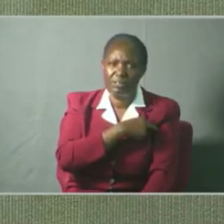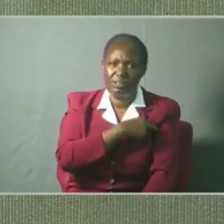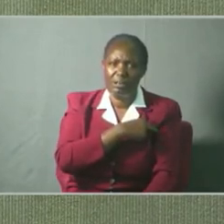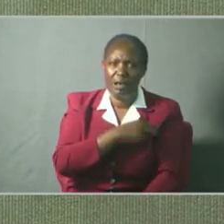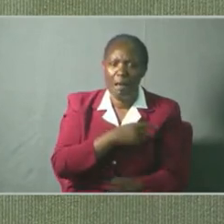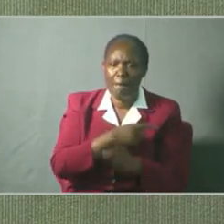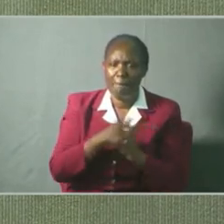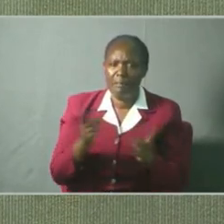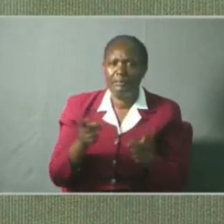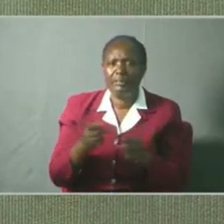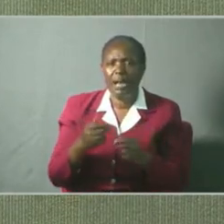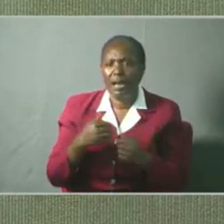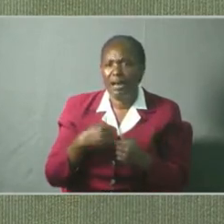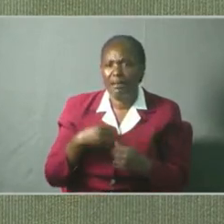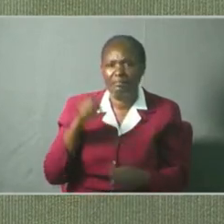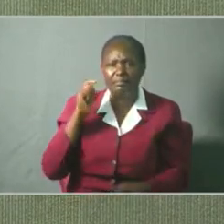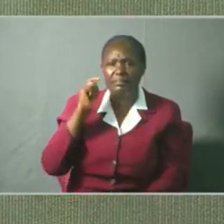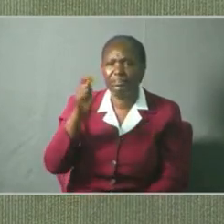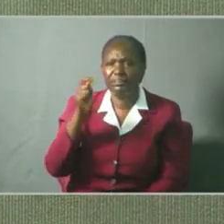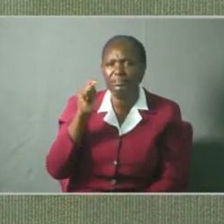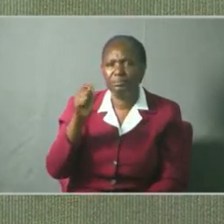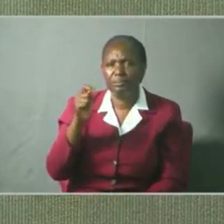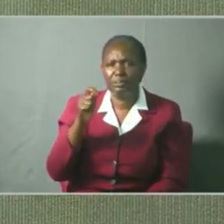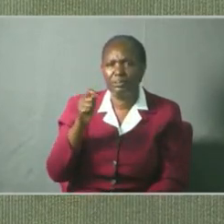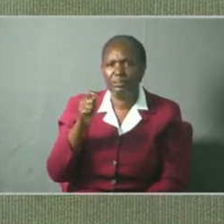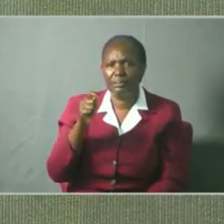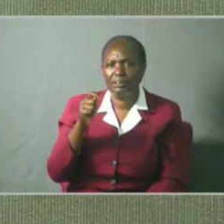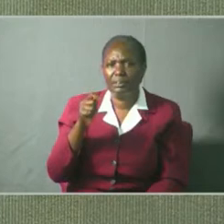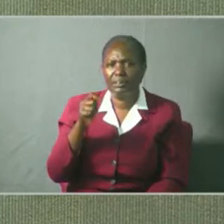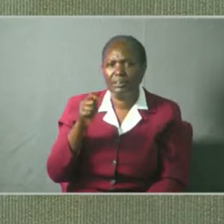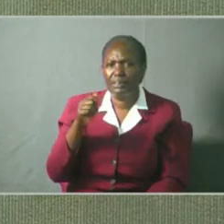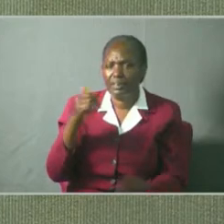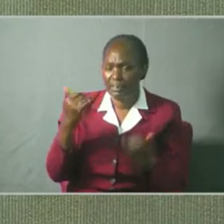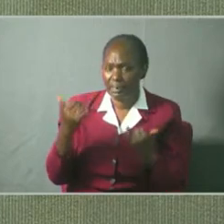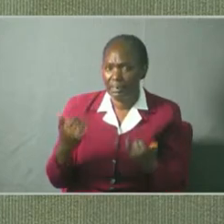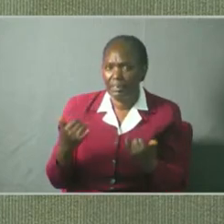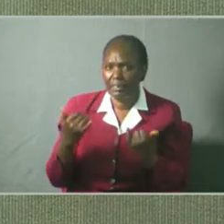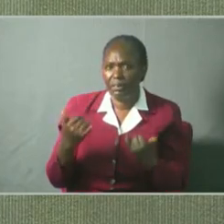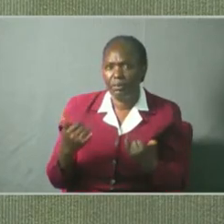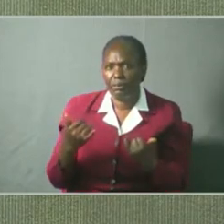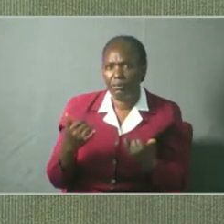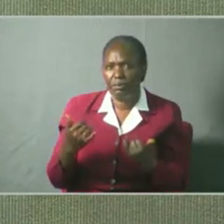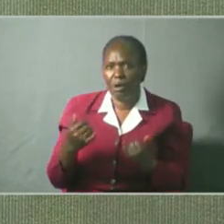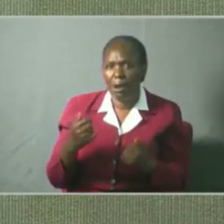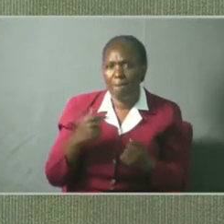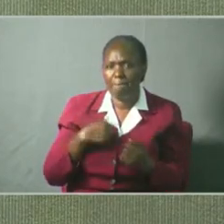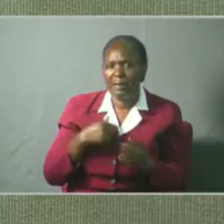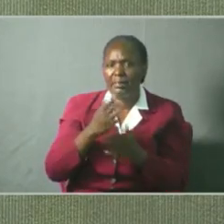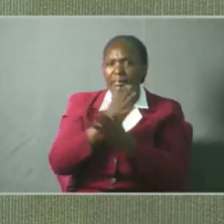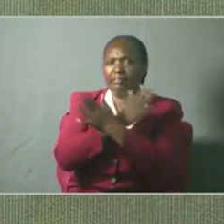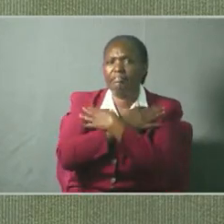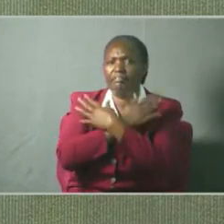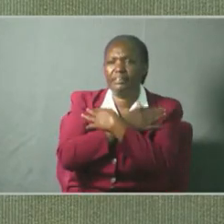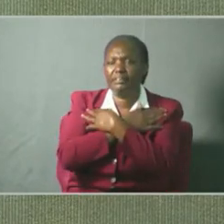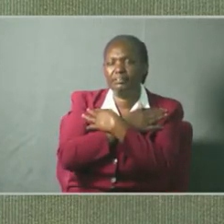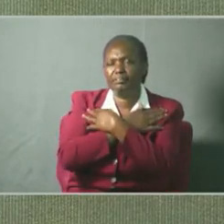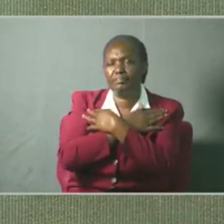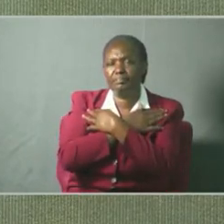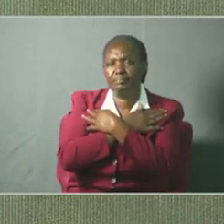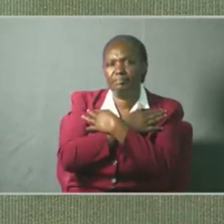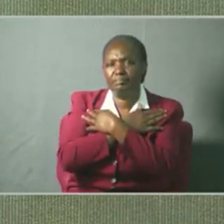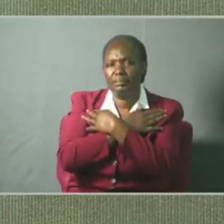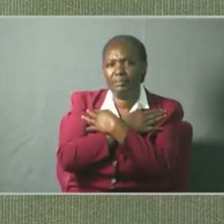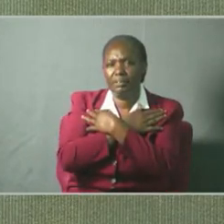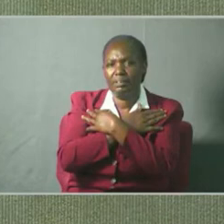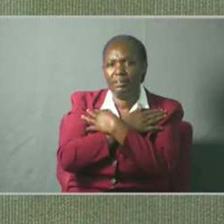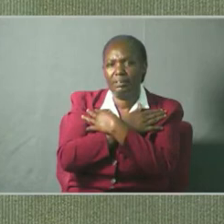But I also have testimony that in this, that very time, I lost a very dear friend, Elder Dan